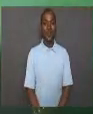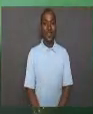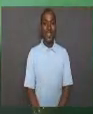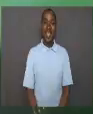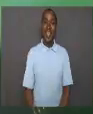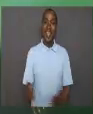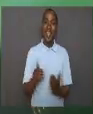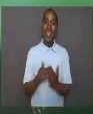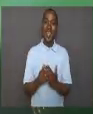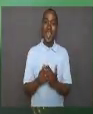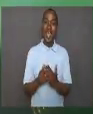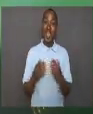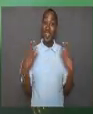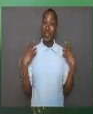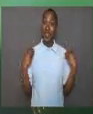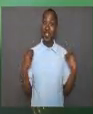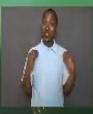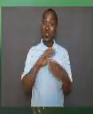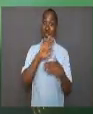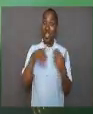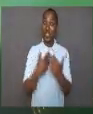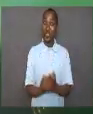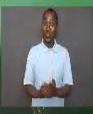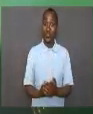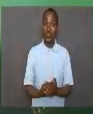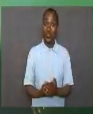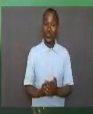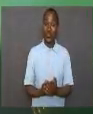Hello again, class. Did you